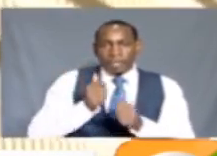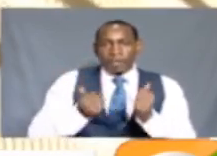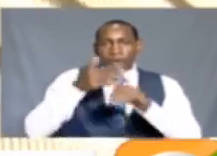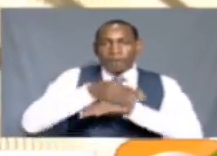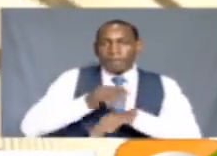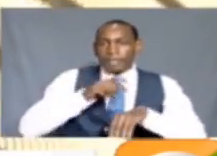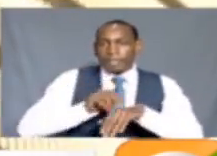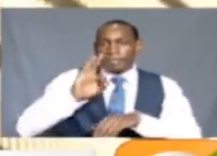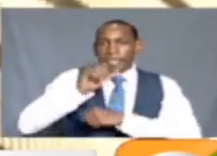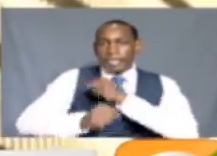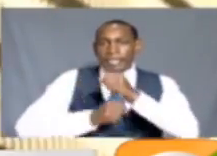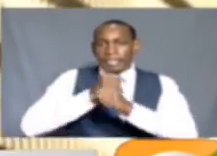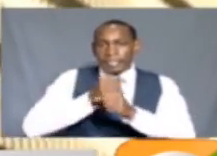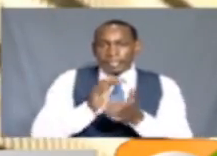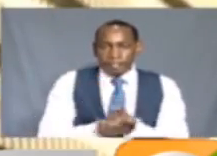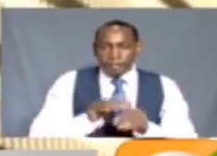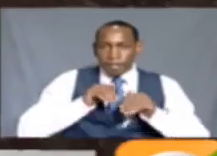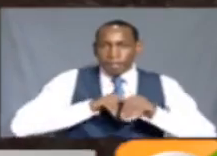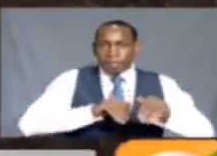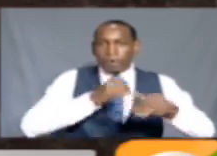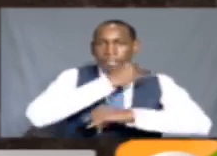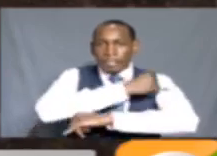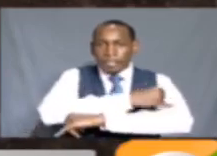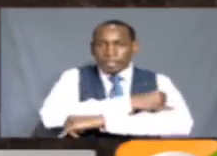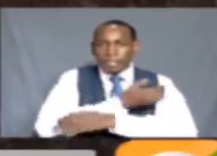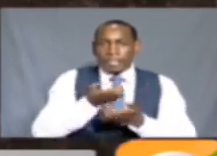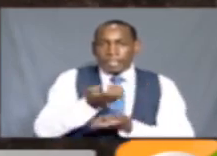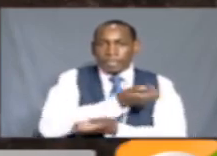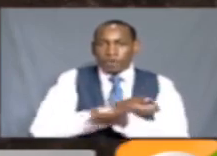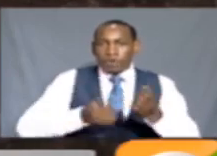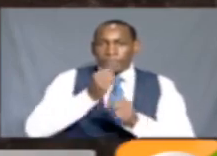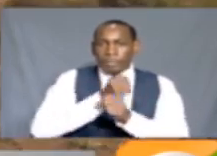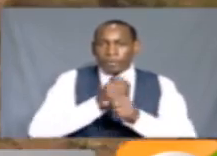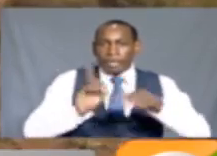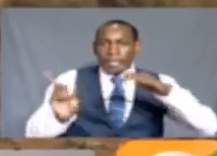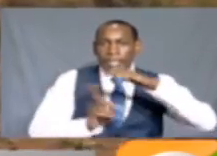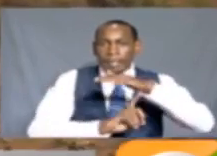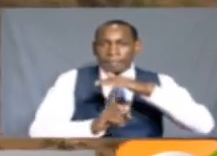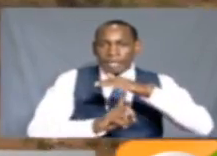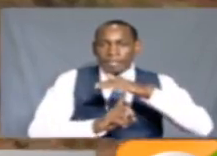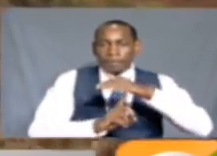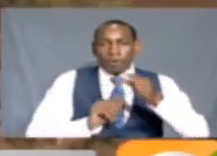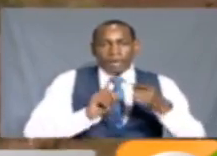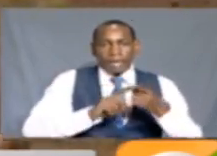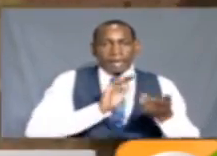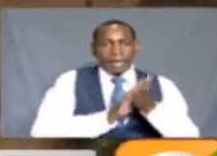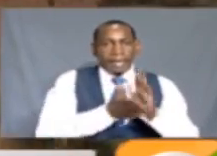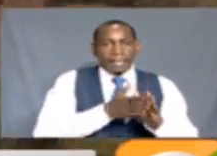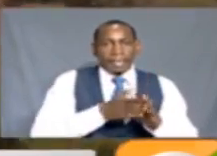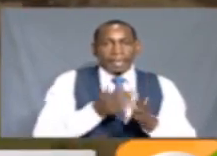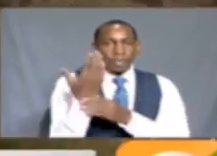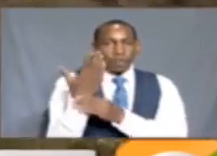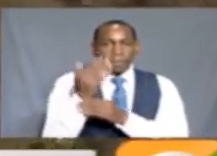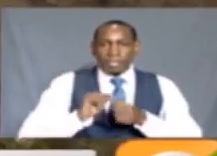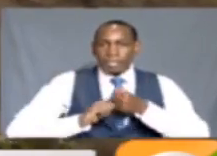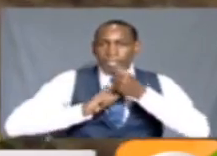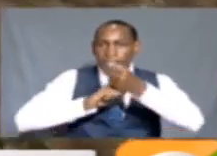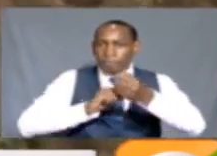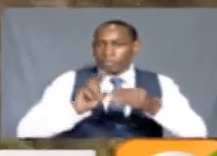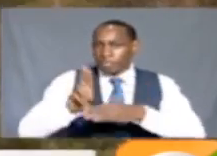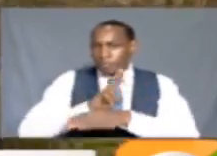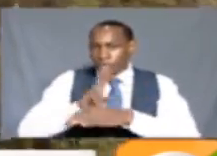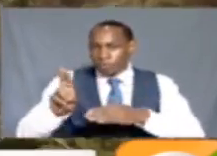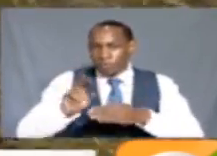a period of 3 years. According to the Institute of Economic Affairs, the ministries either lacked proper documentation to back up the